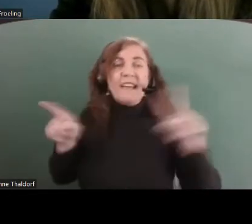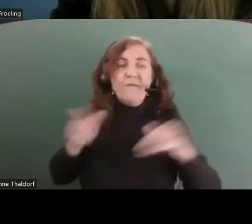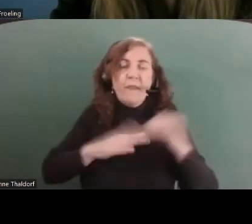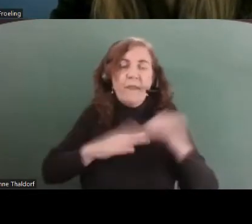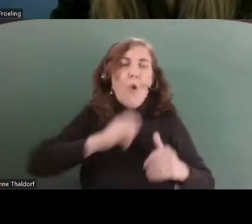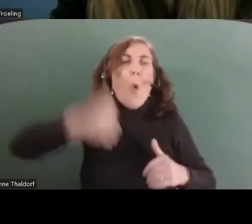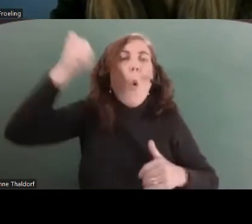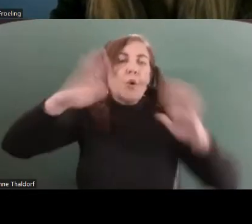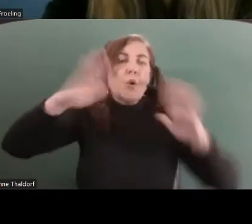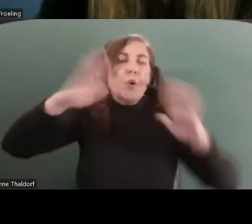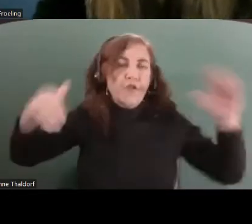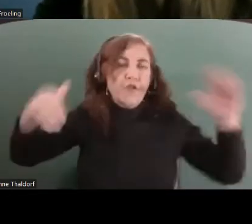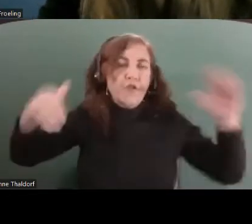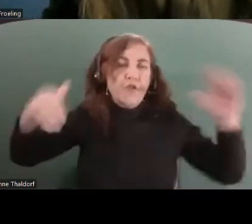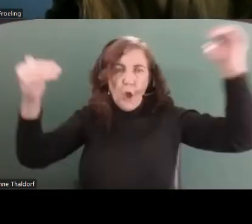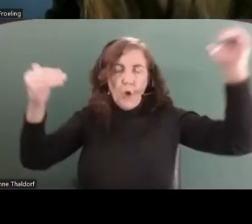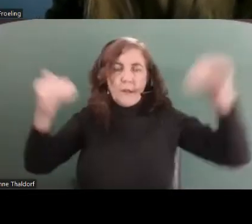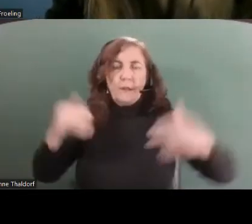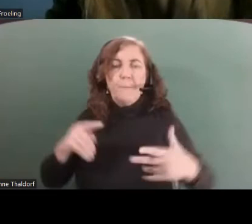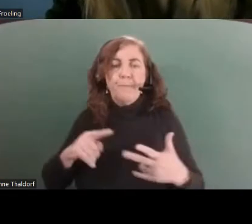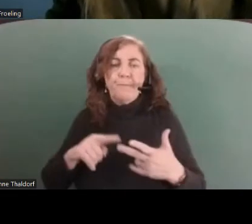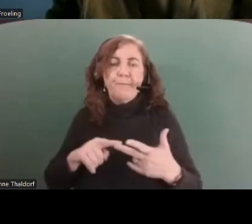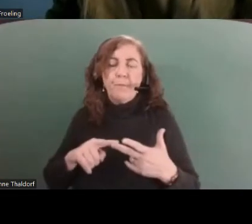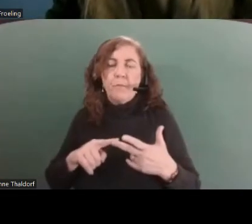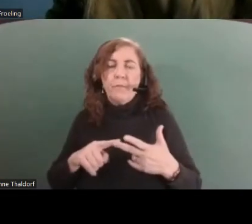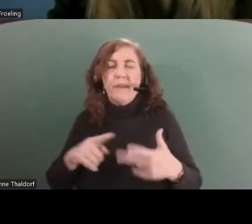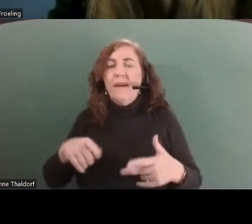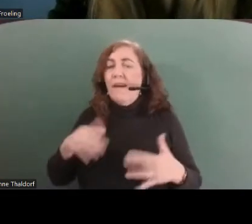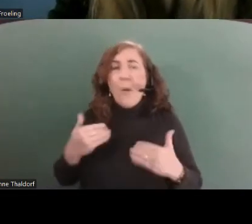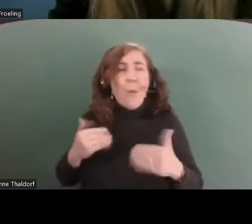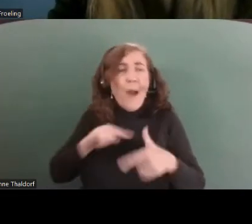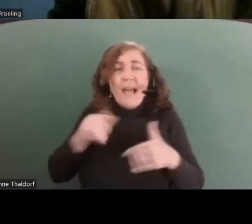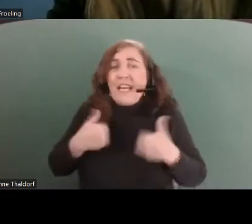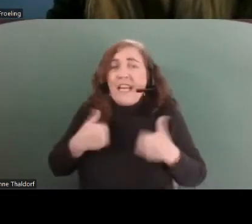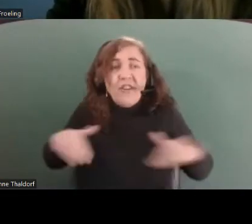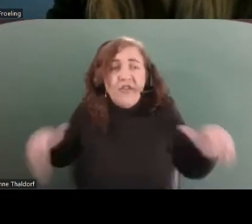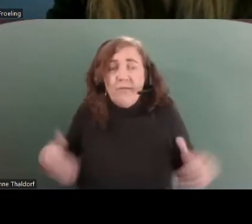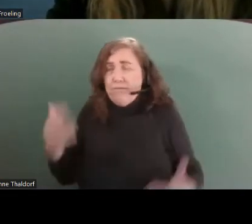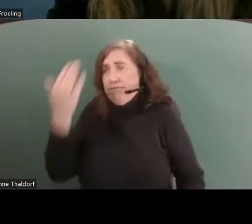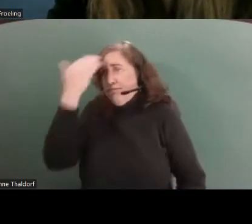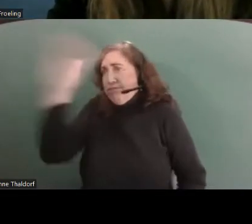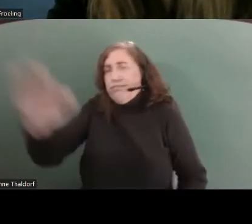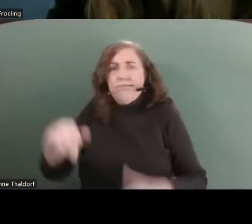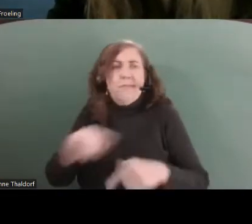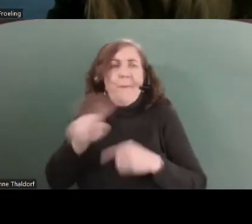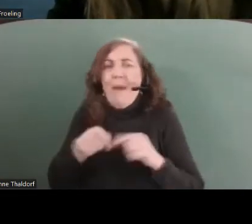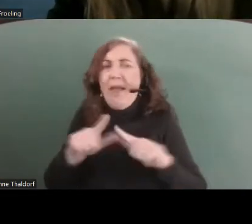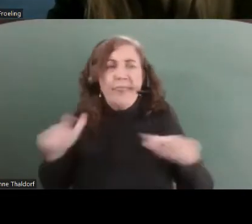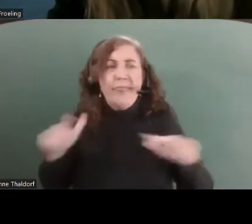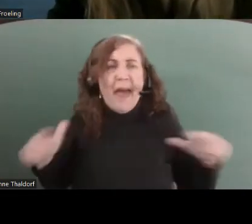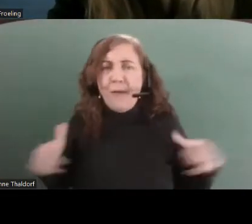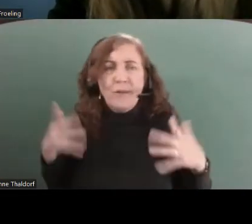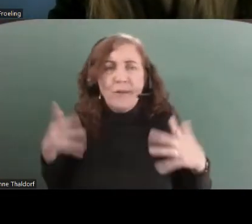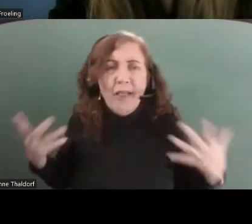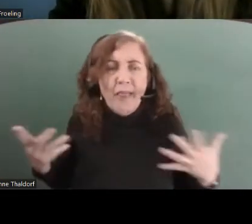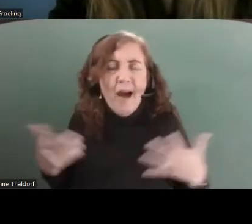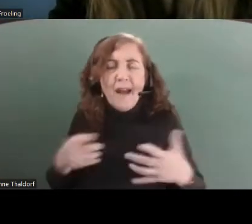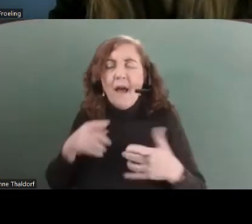Their knowledge base of language is not fully developed, and they can't fill in the missing